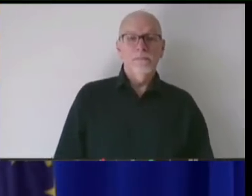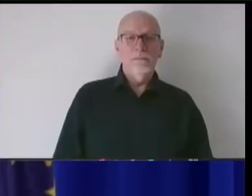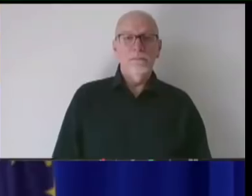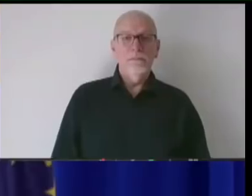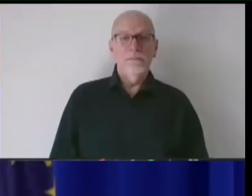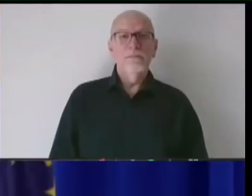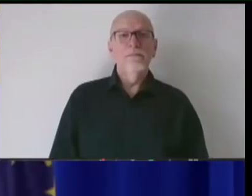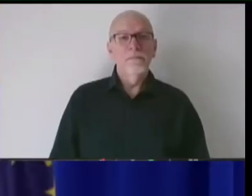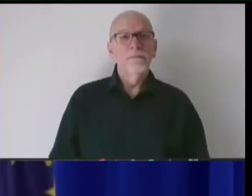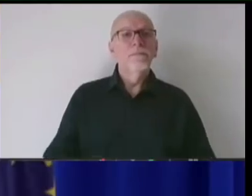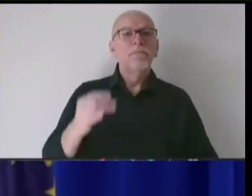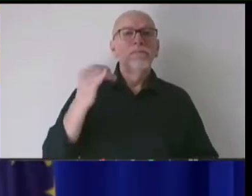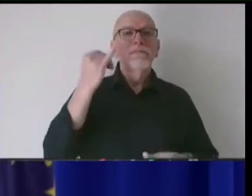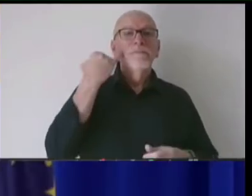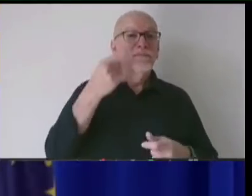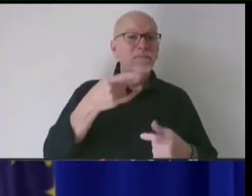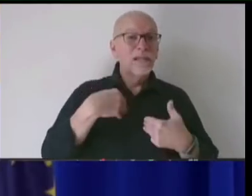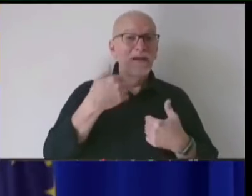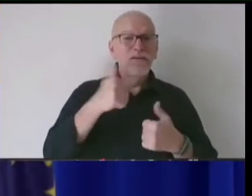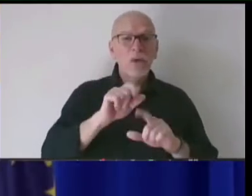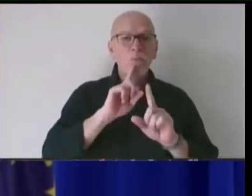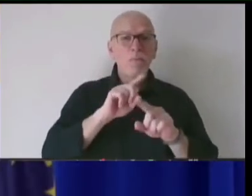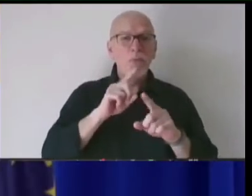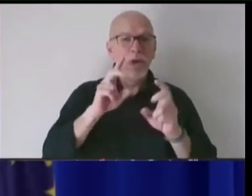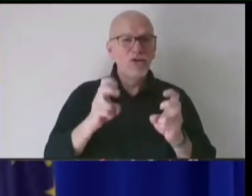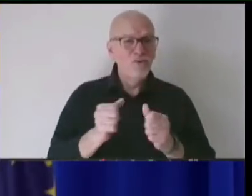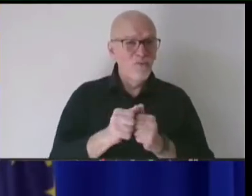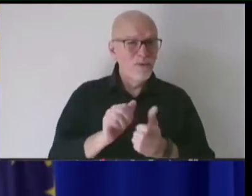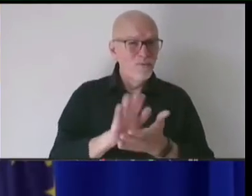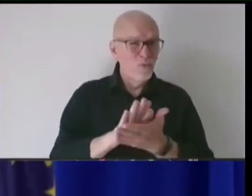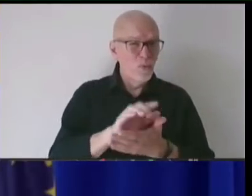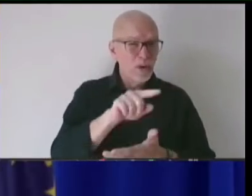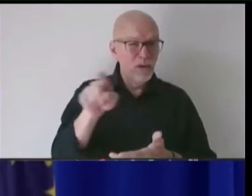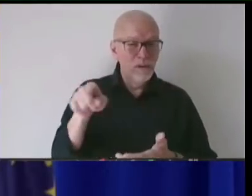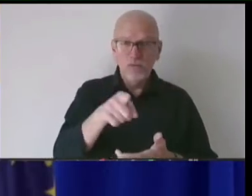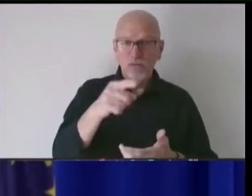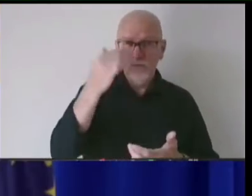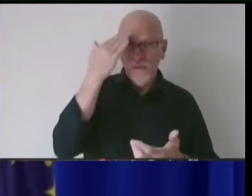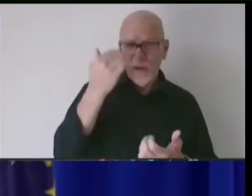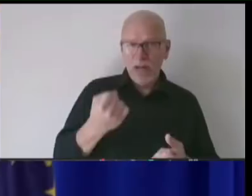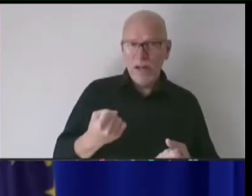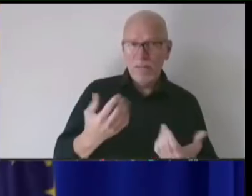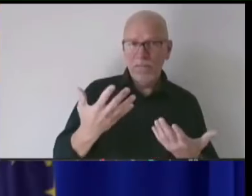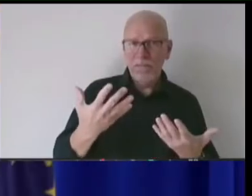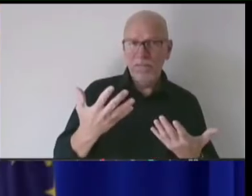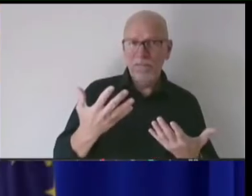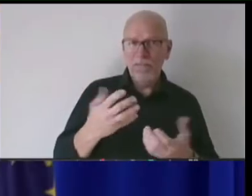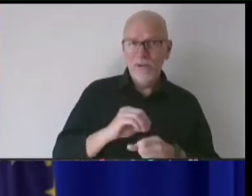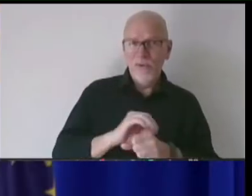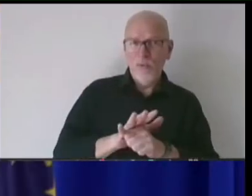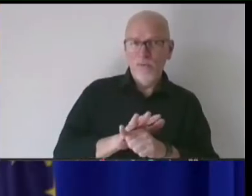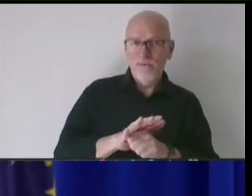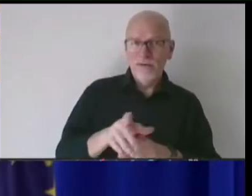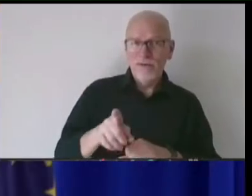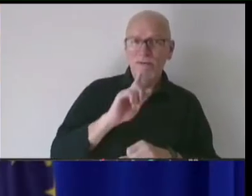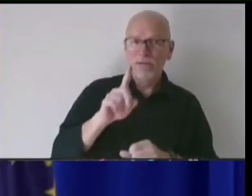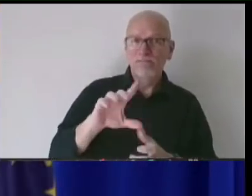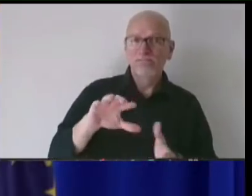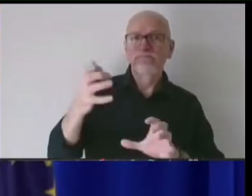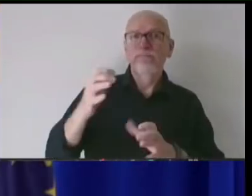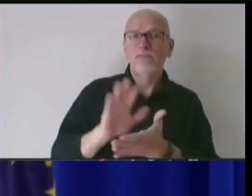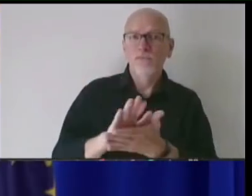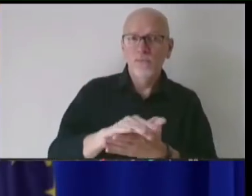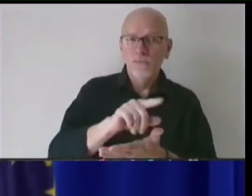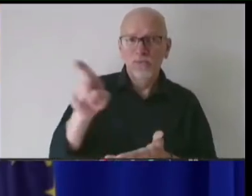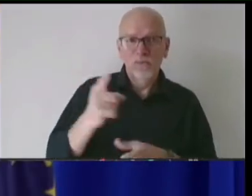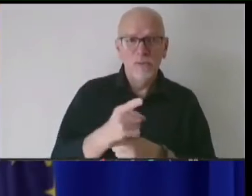If you're having some reporting issues from schools, do you have a good grasp on how much COVID is disrupting schools at this